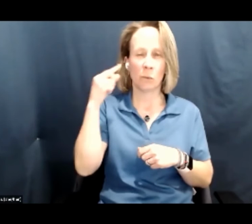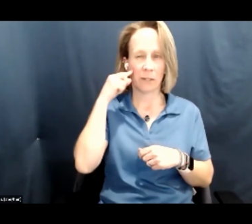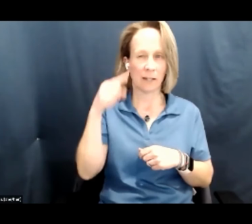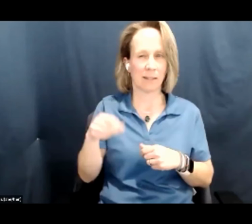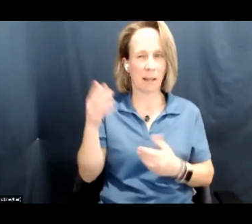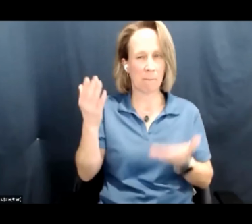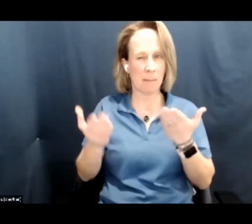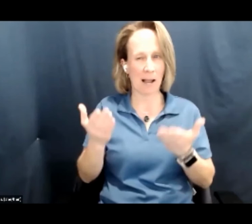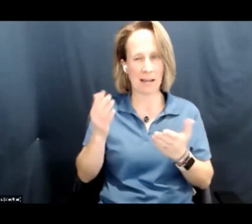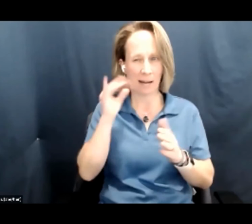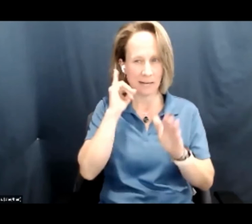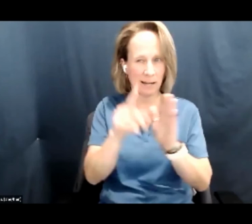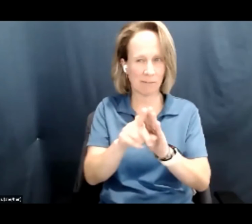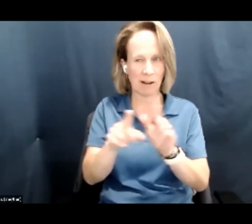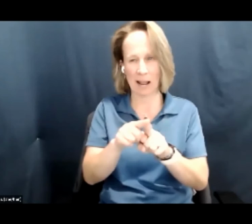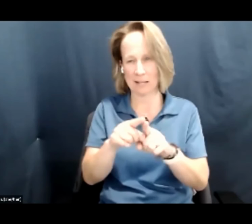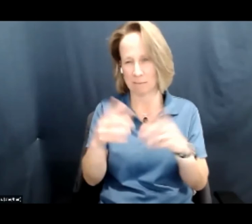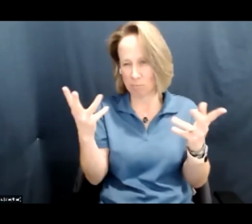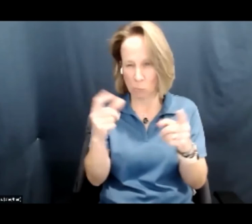as?